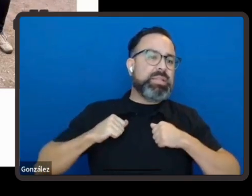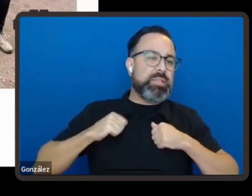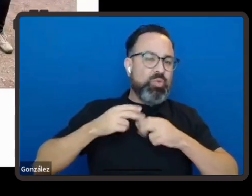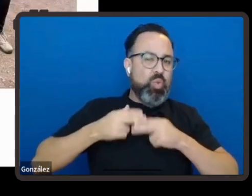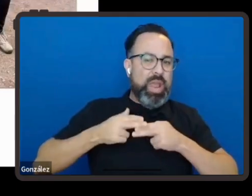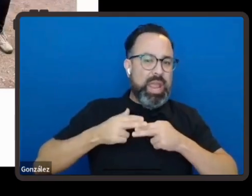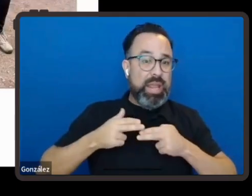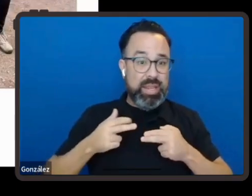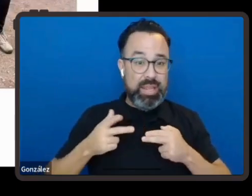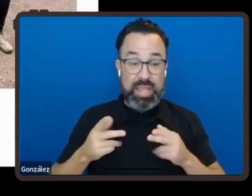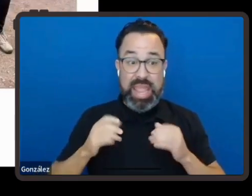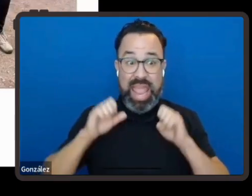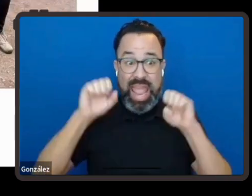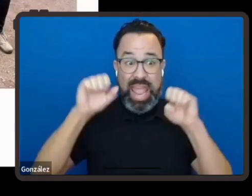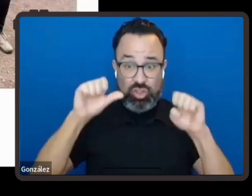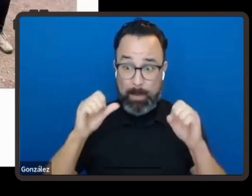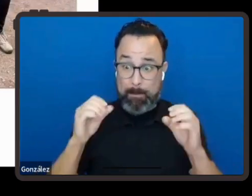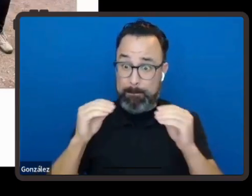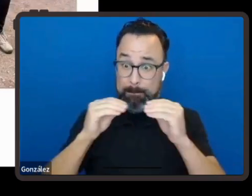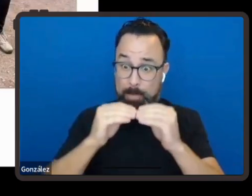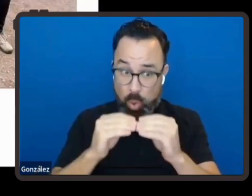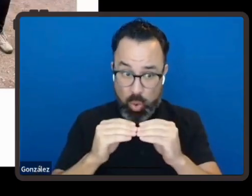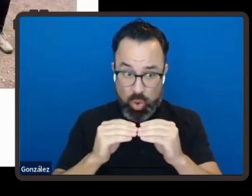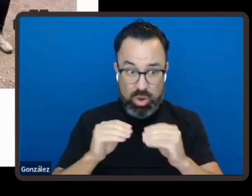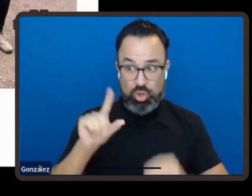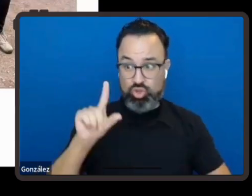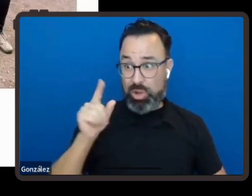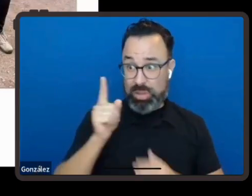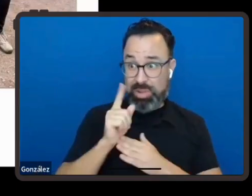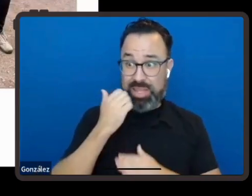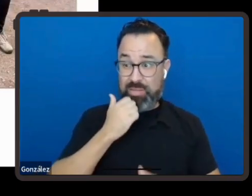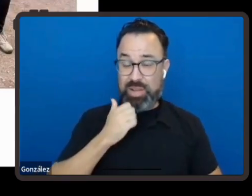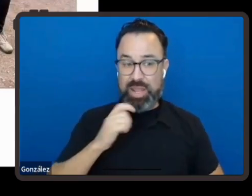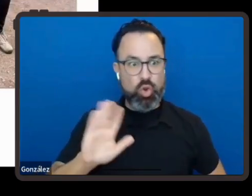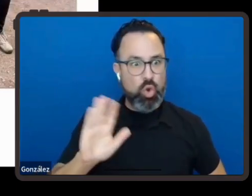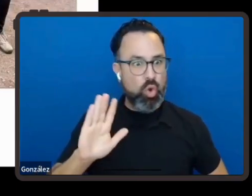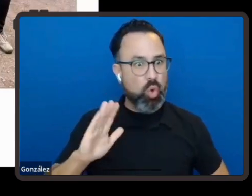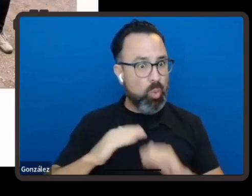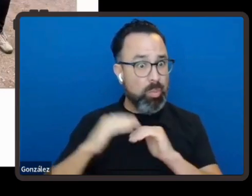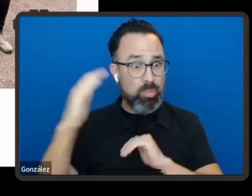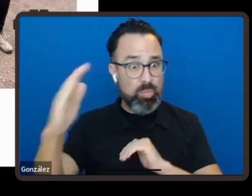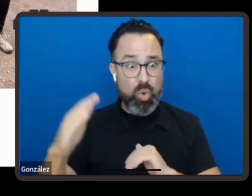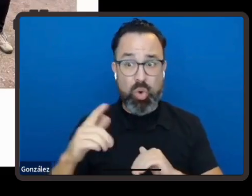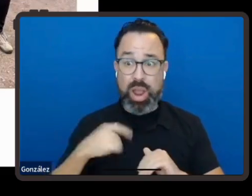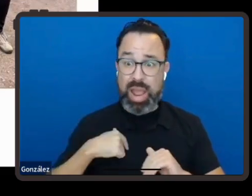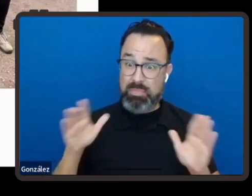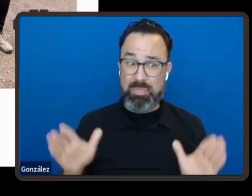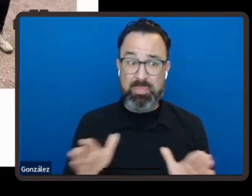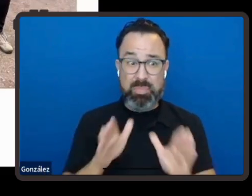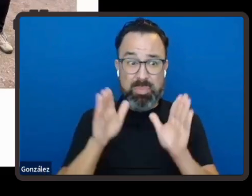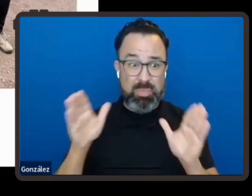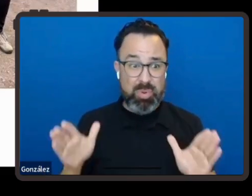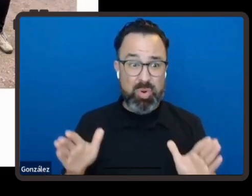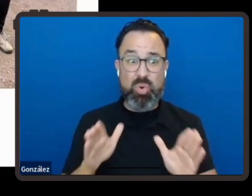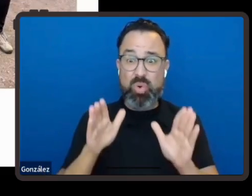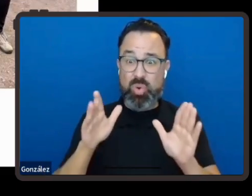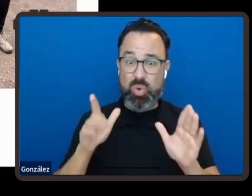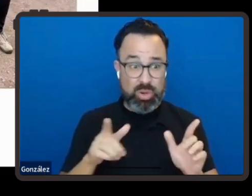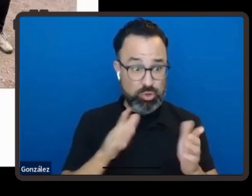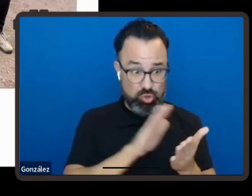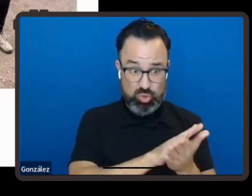think. Exercise isn't your 20 minutes a day anymore. I'm actually promoting outside school over an hour. So